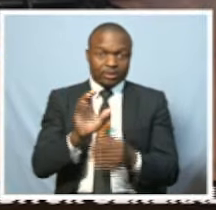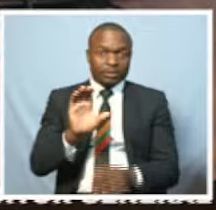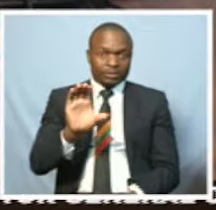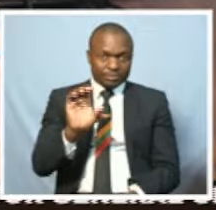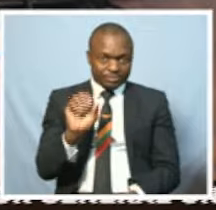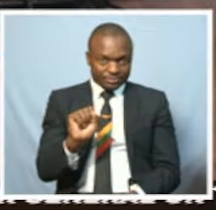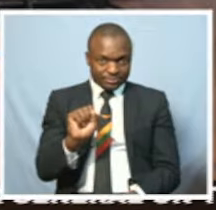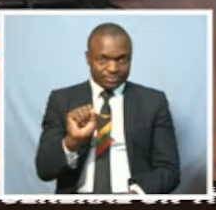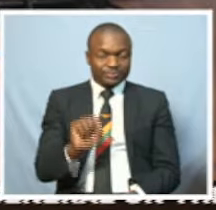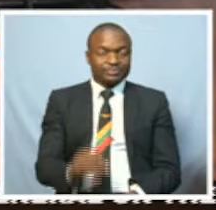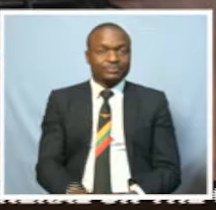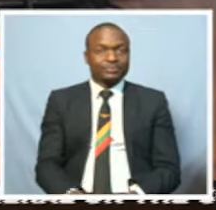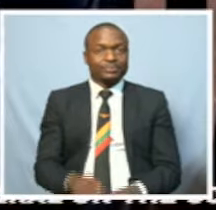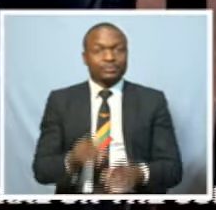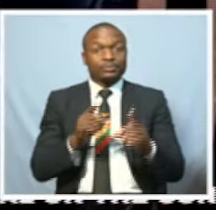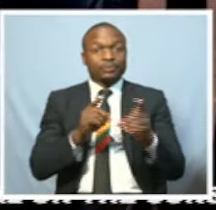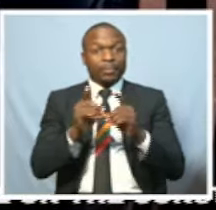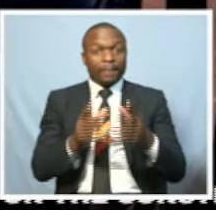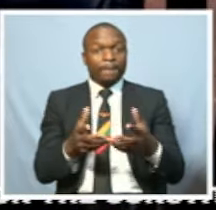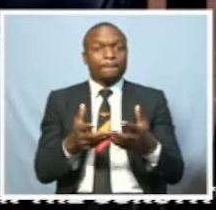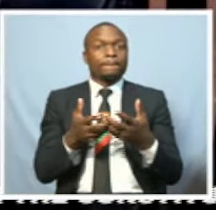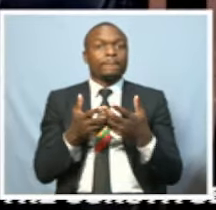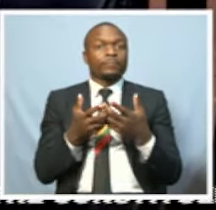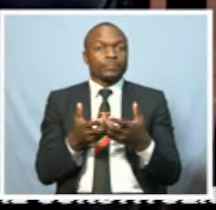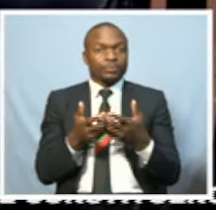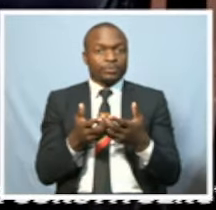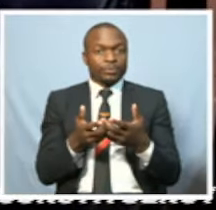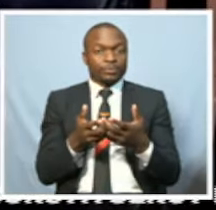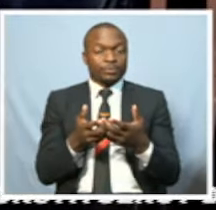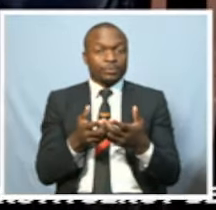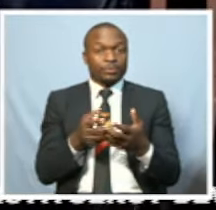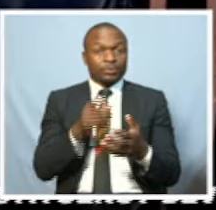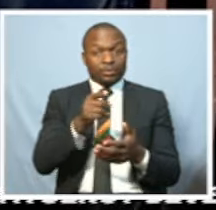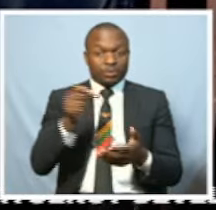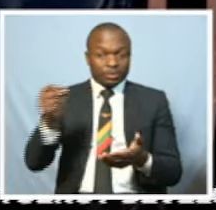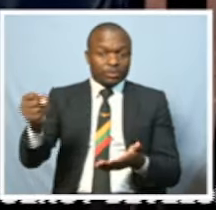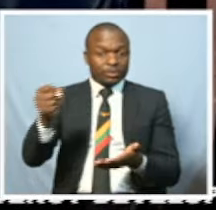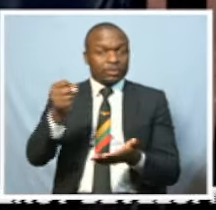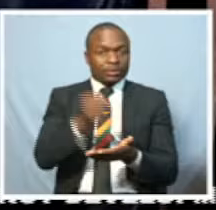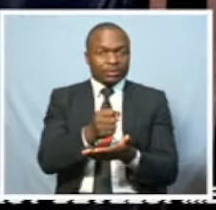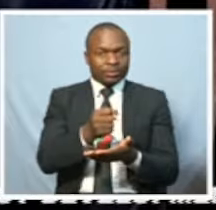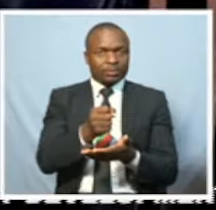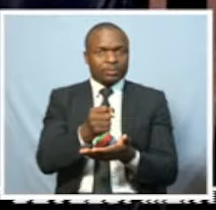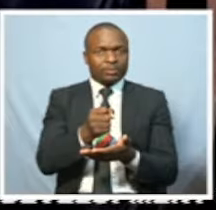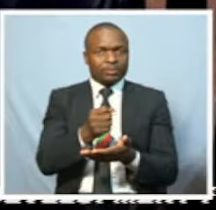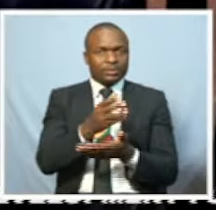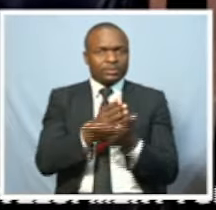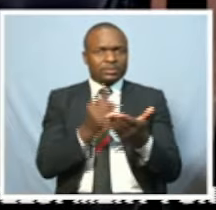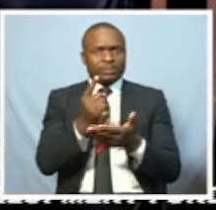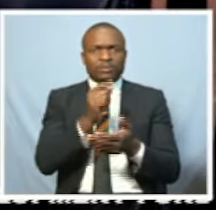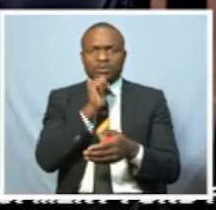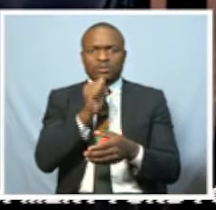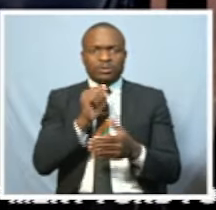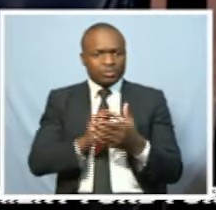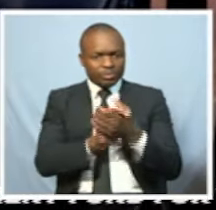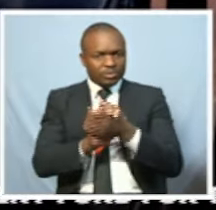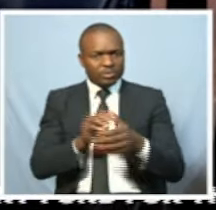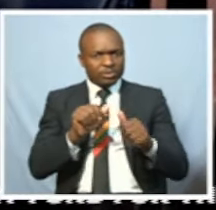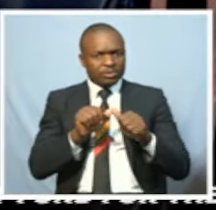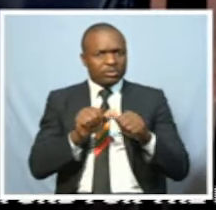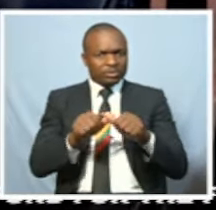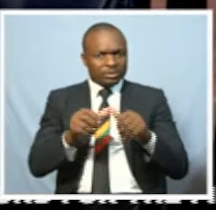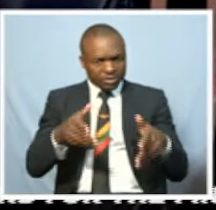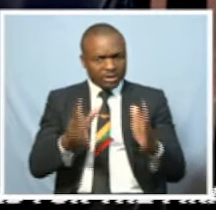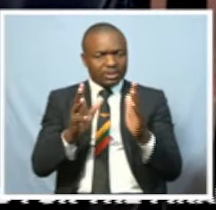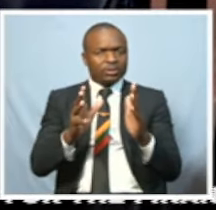CS, Direct Engineering, you employ somebody and they are not cooperative. You still allowed them